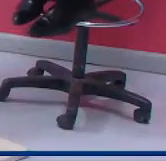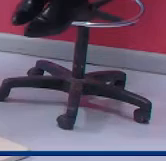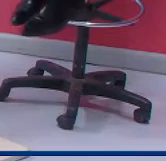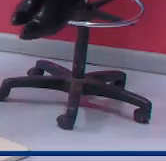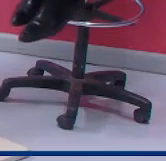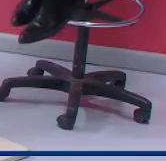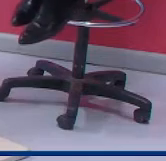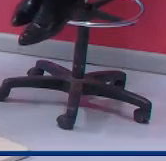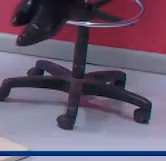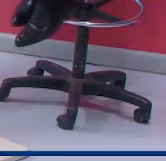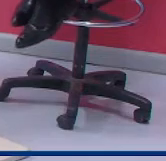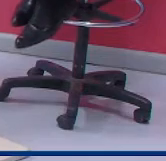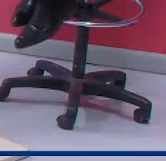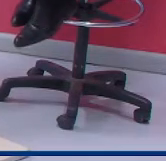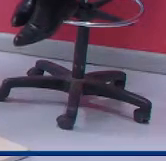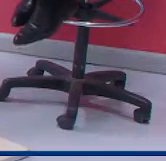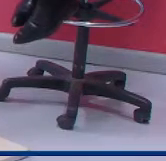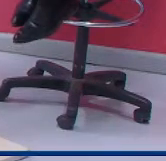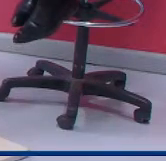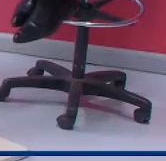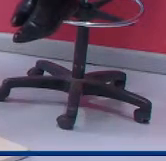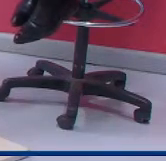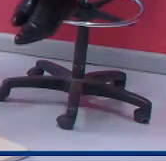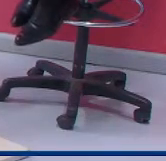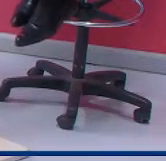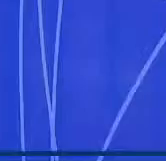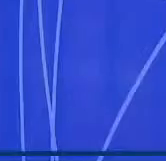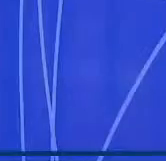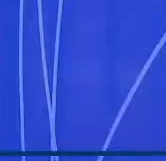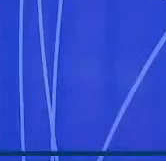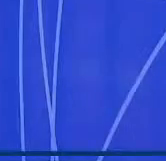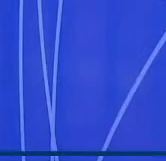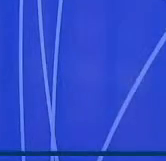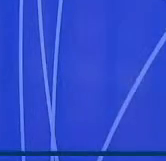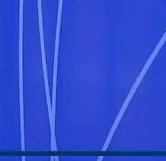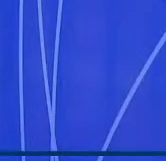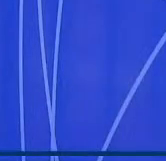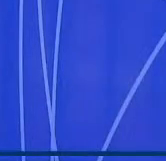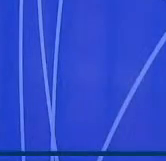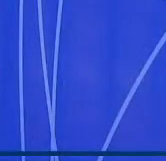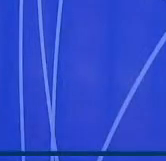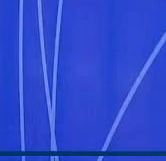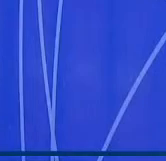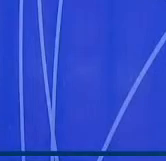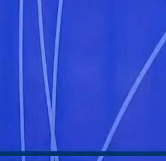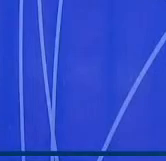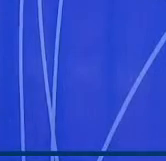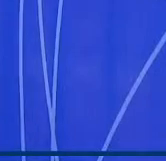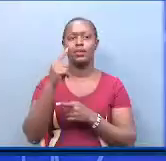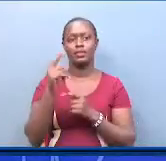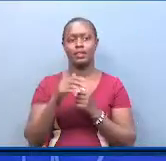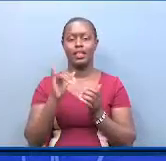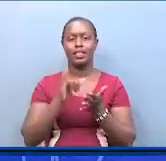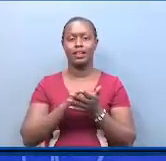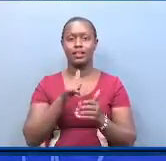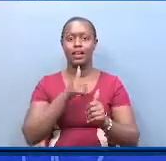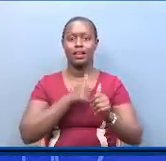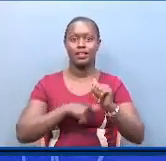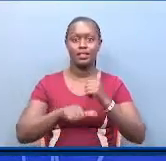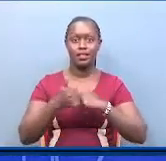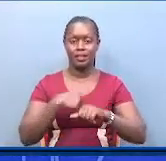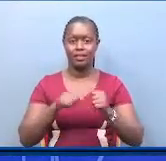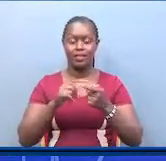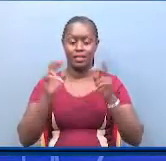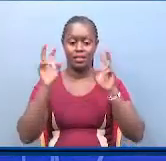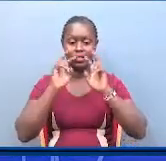this bouncing child will be Kenya Kwanza. And why am I confident? As scientifically, looking